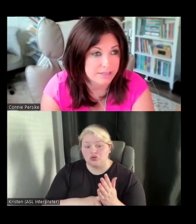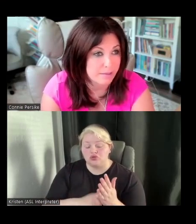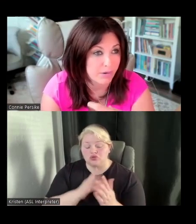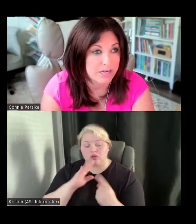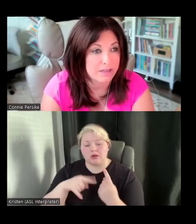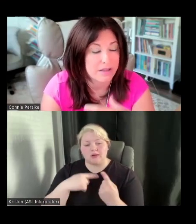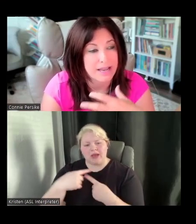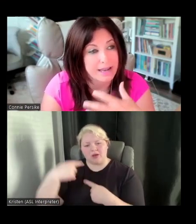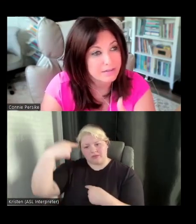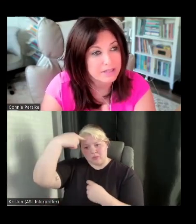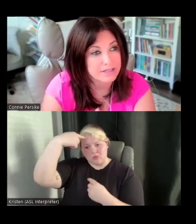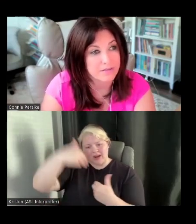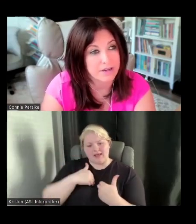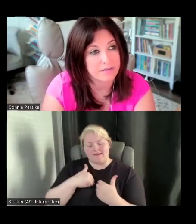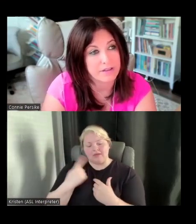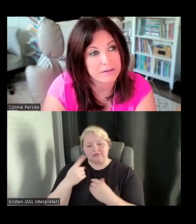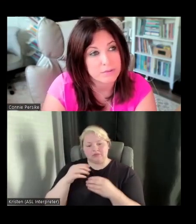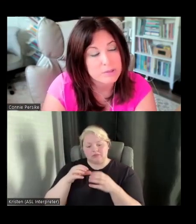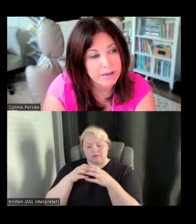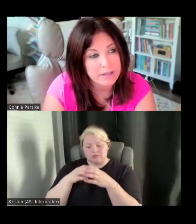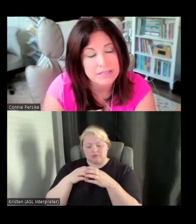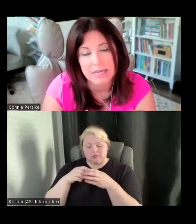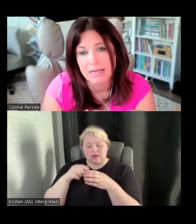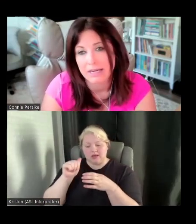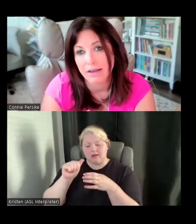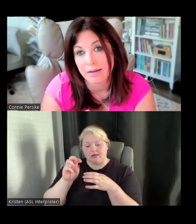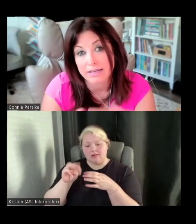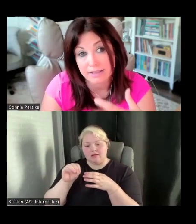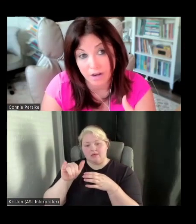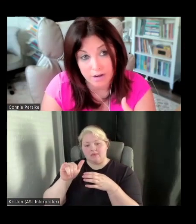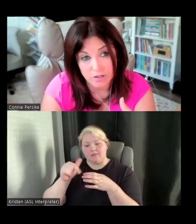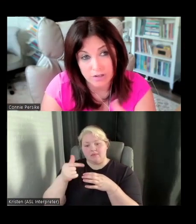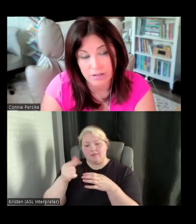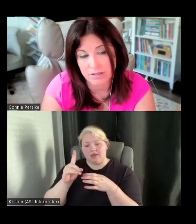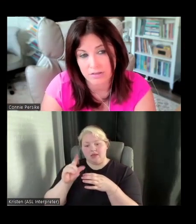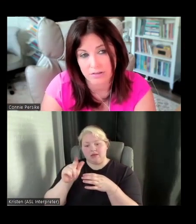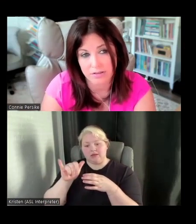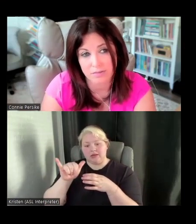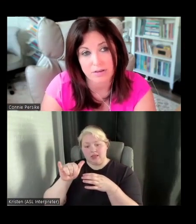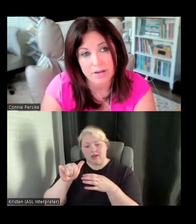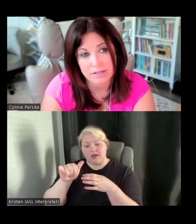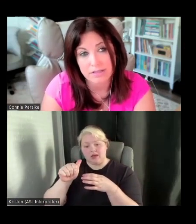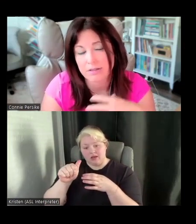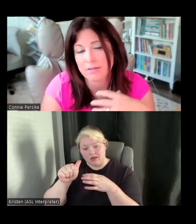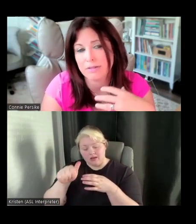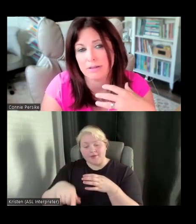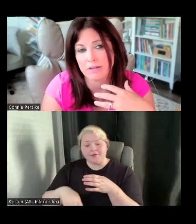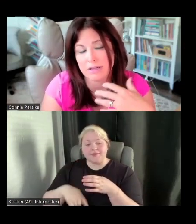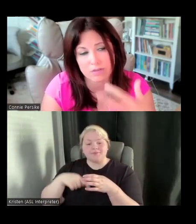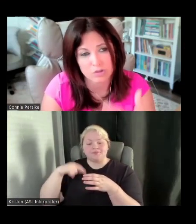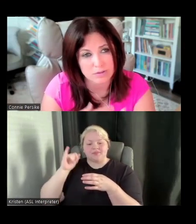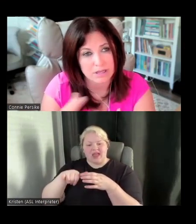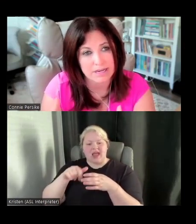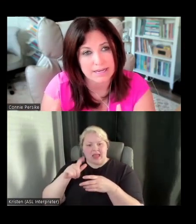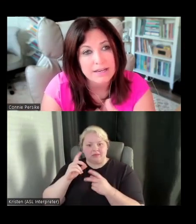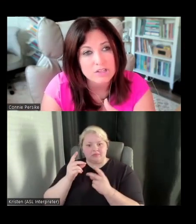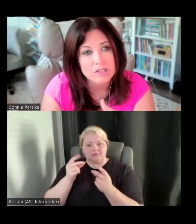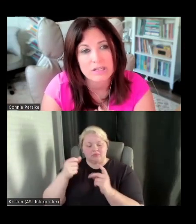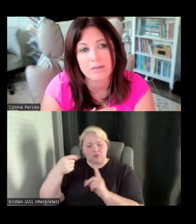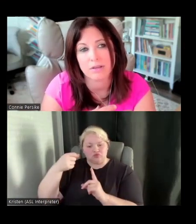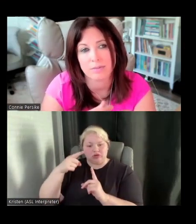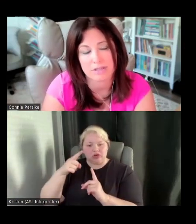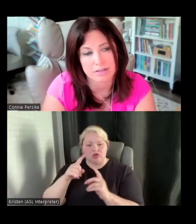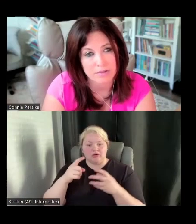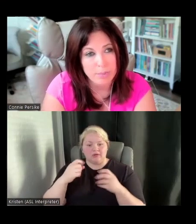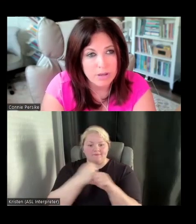that place in the brain that activates the fight-flight response, is larger in students with autism and individuals with